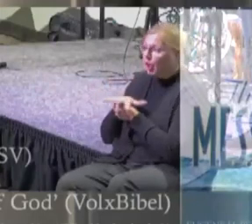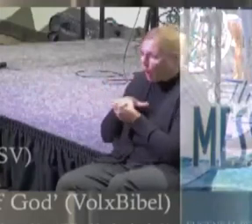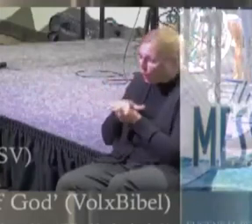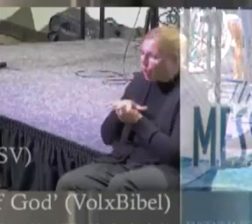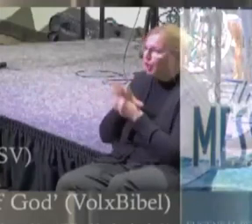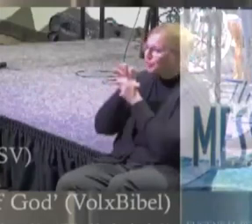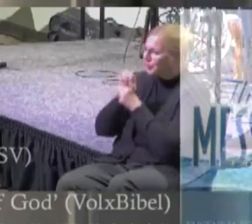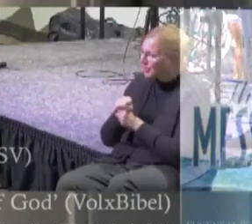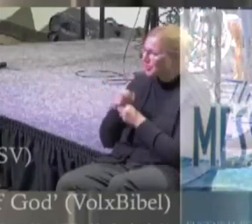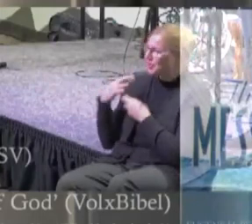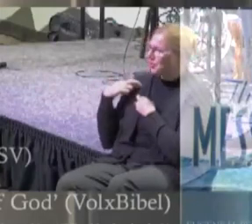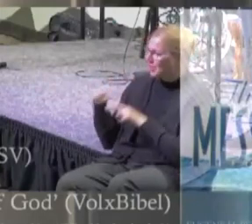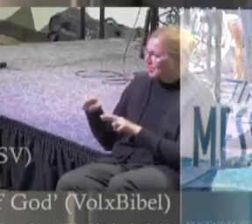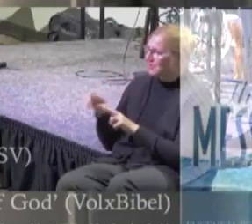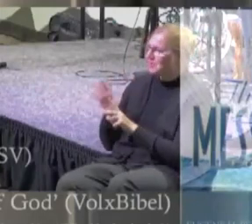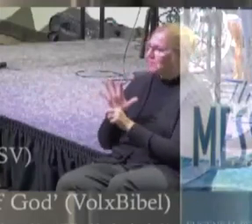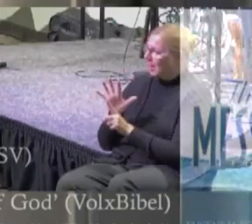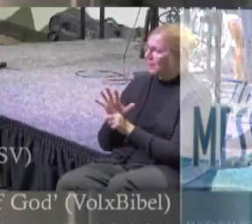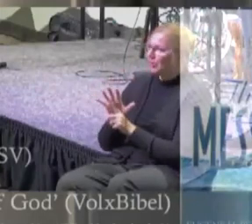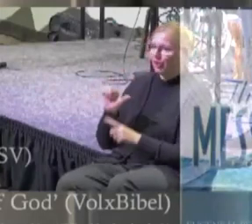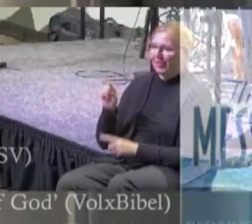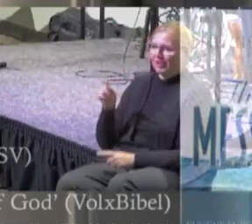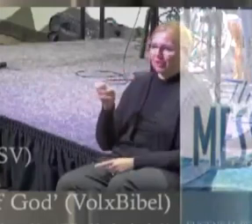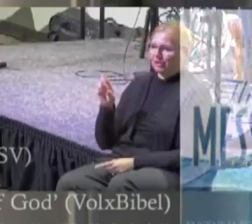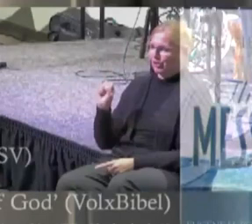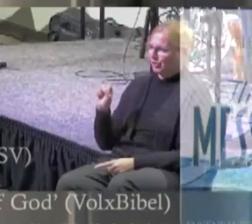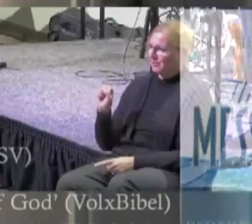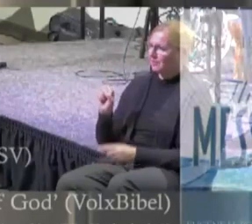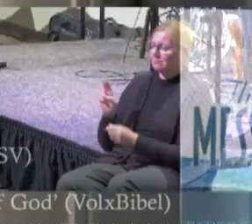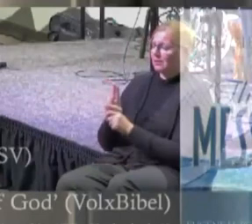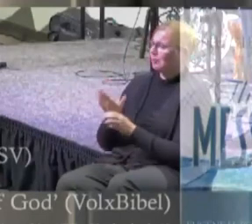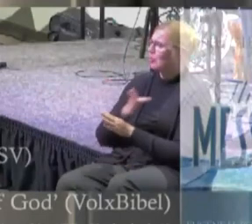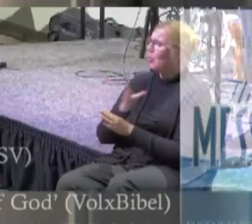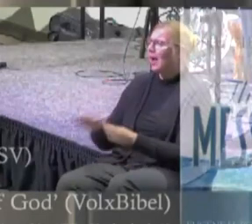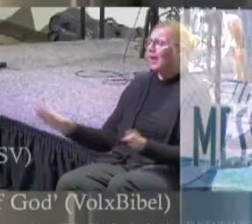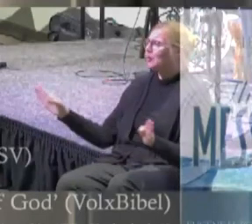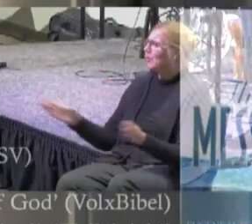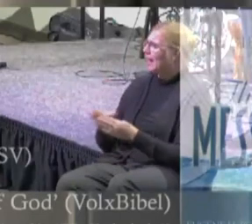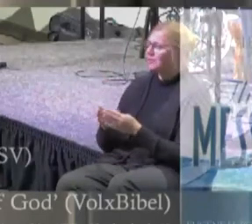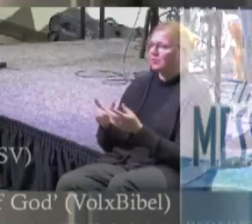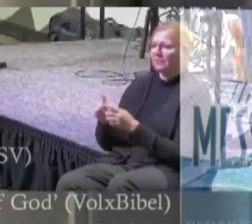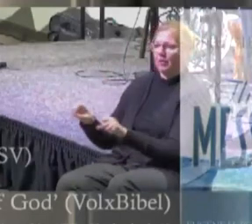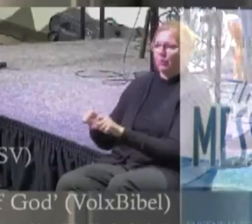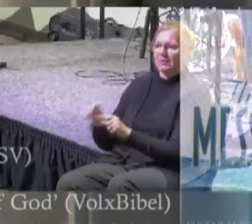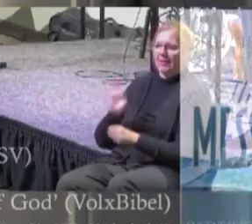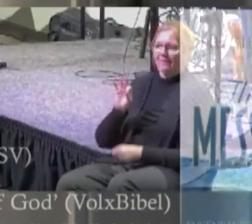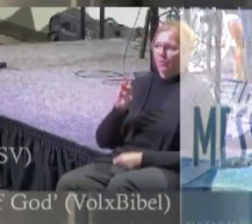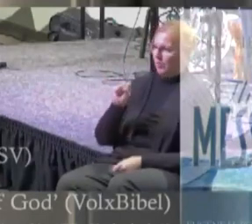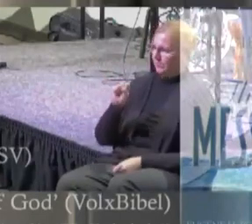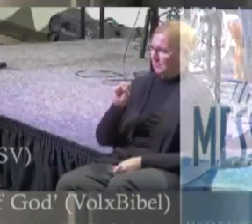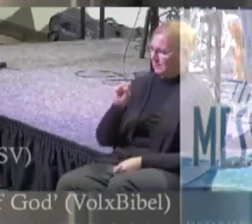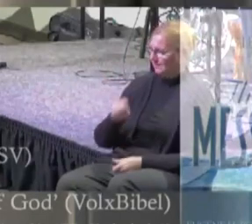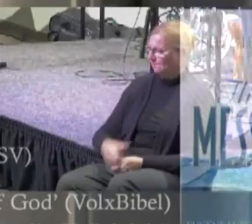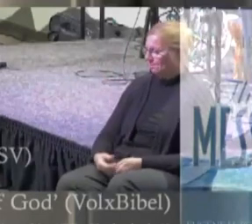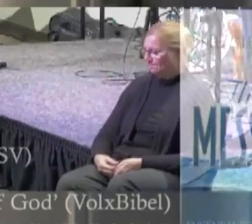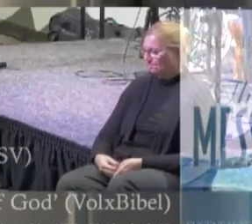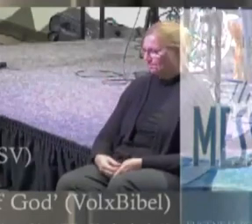with local traditional religious and popular literatures and use a wider range of local linguistic forms?